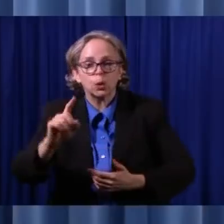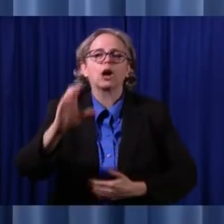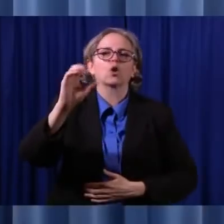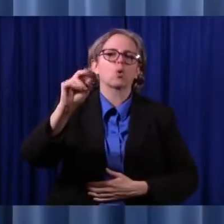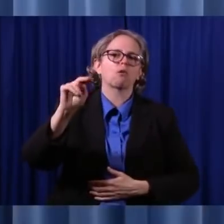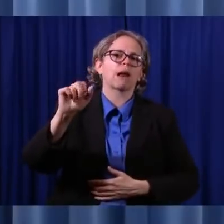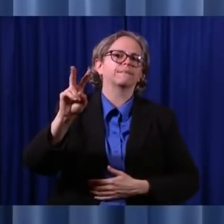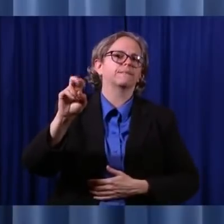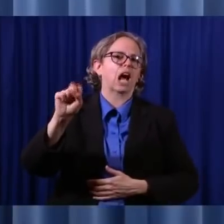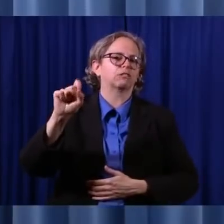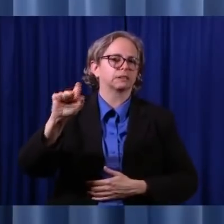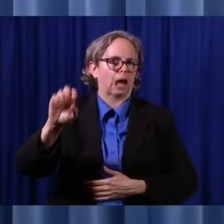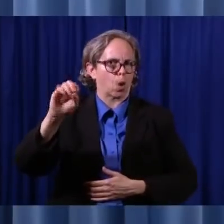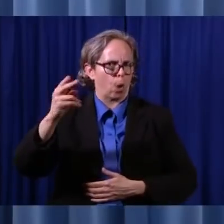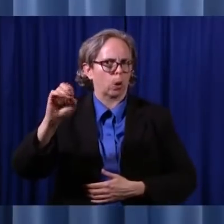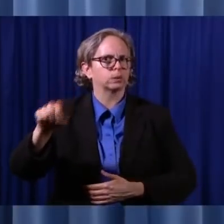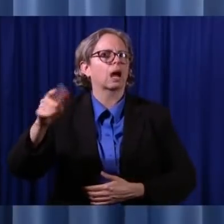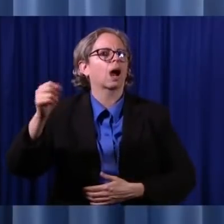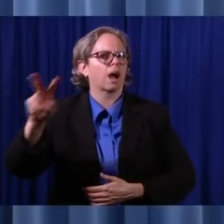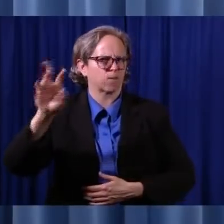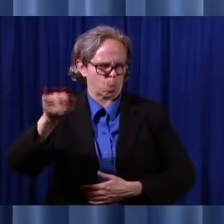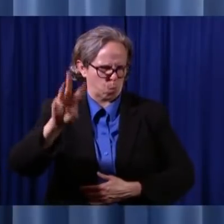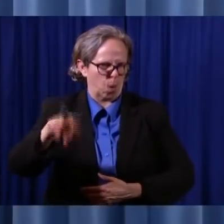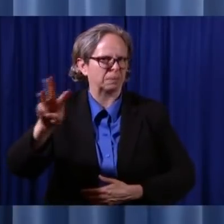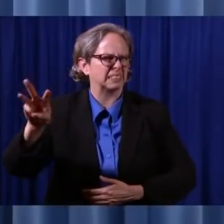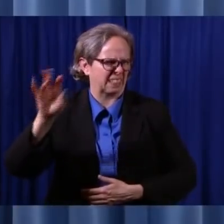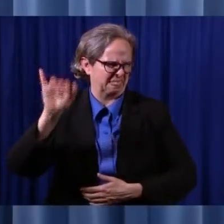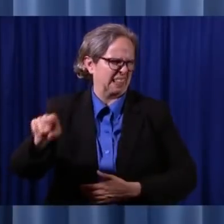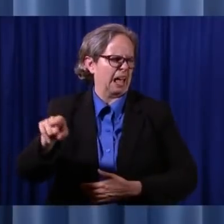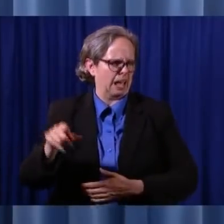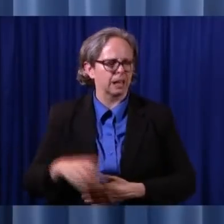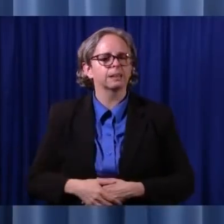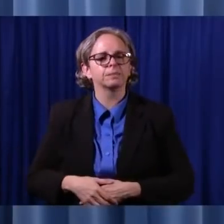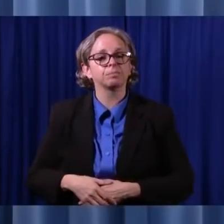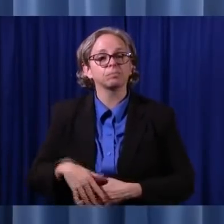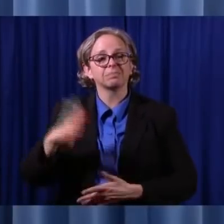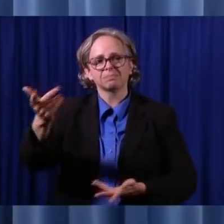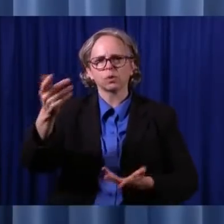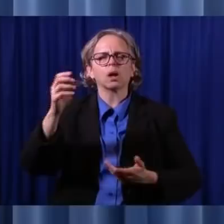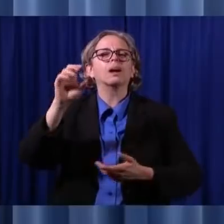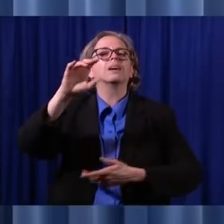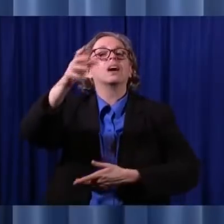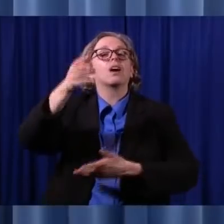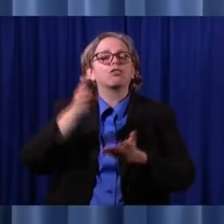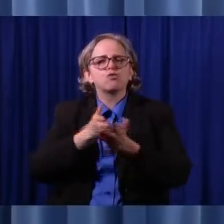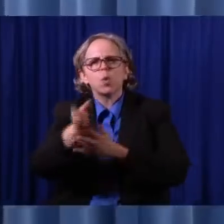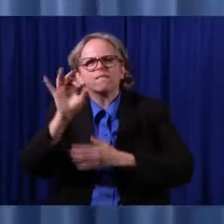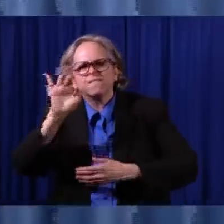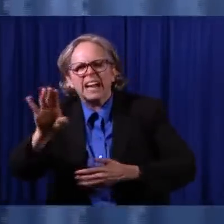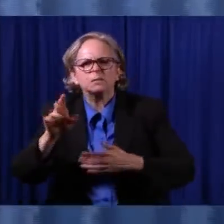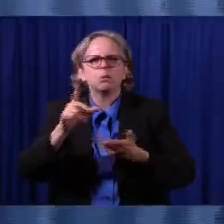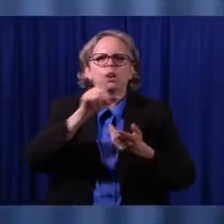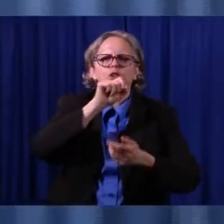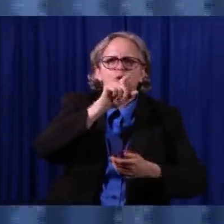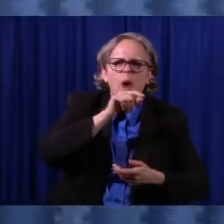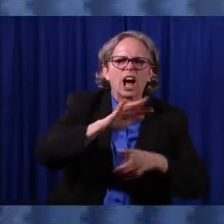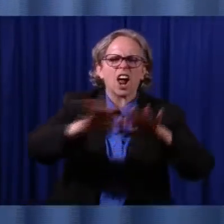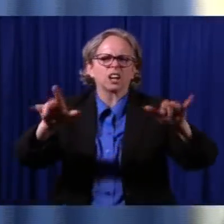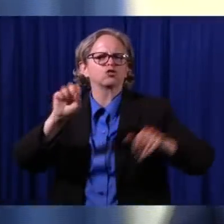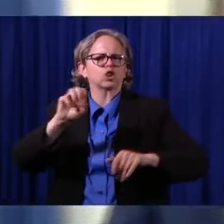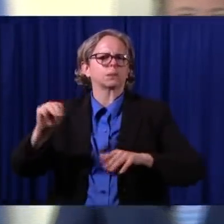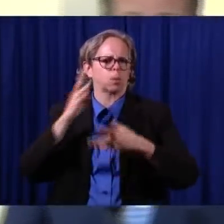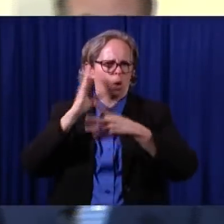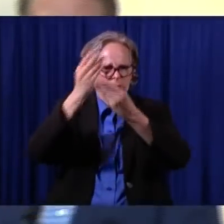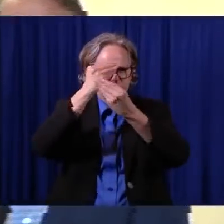coronavirus.ohio.gov, and will be shared on our social media pages. Lieutenant Governor. Thank you very